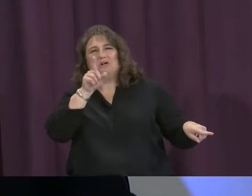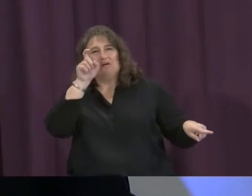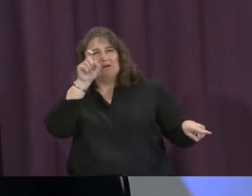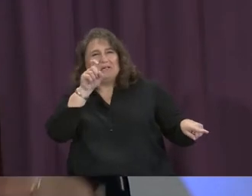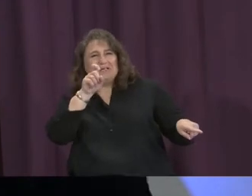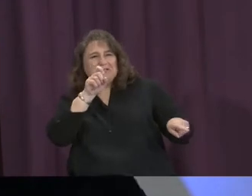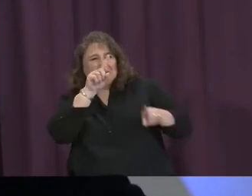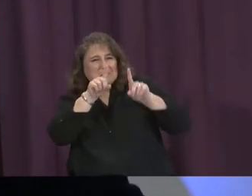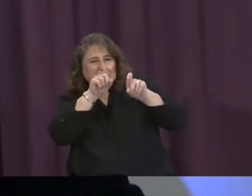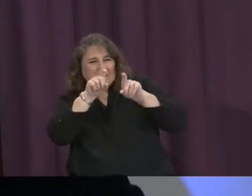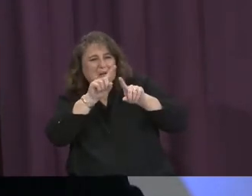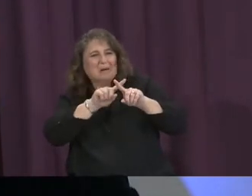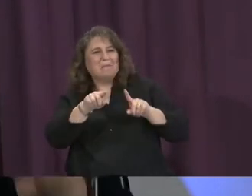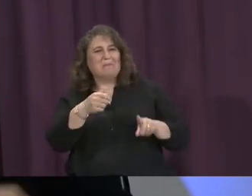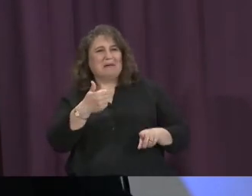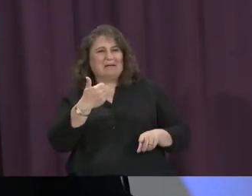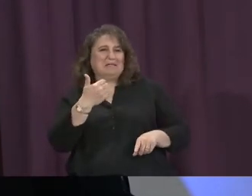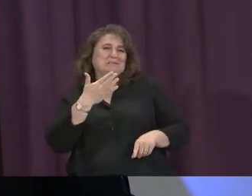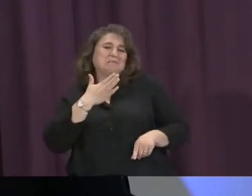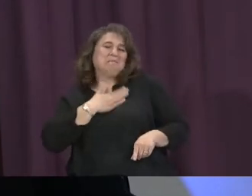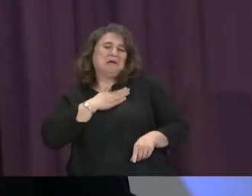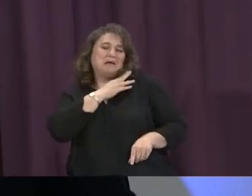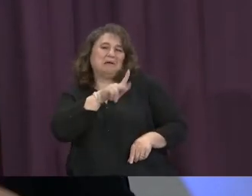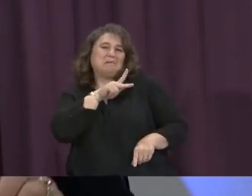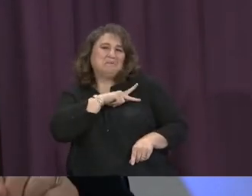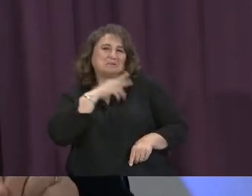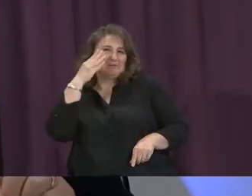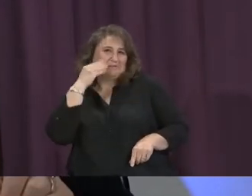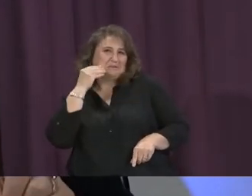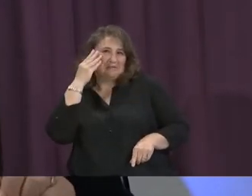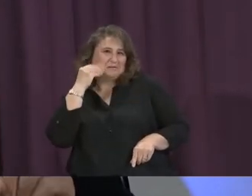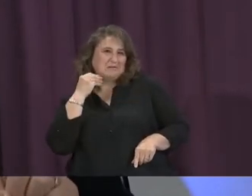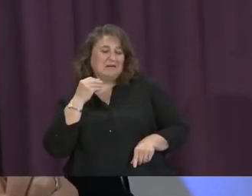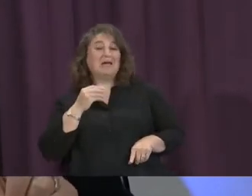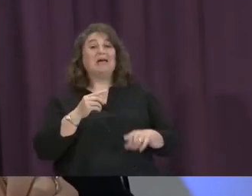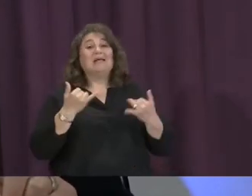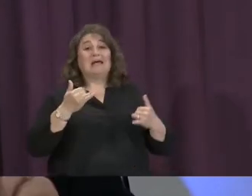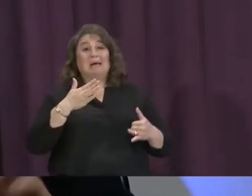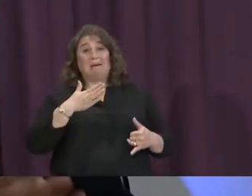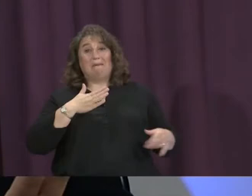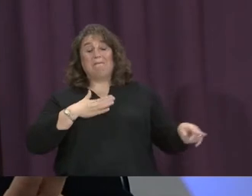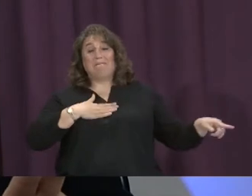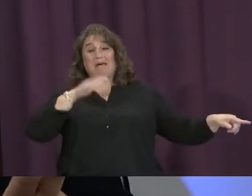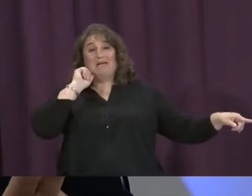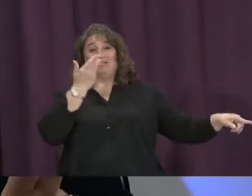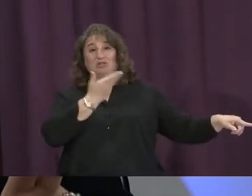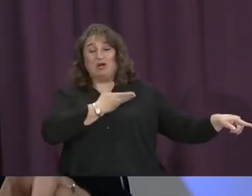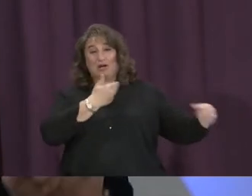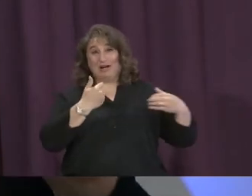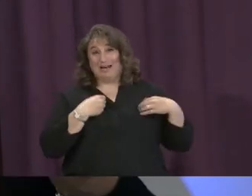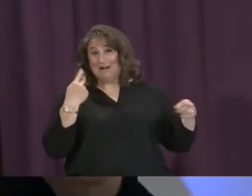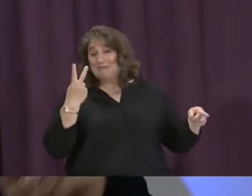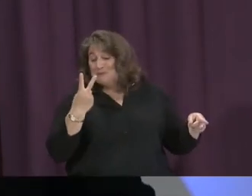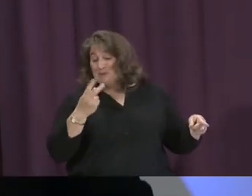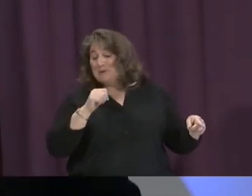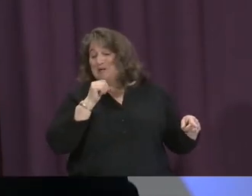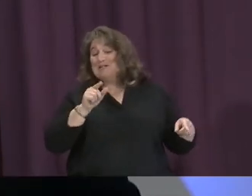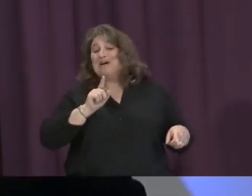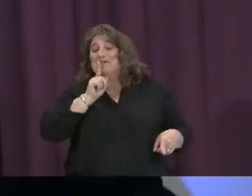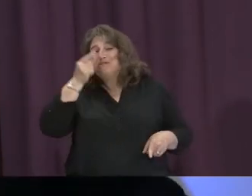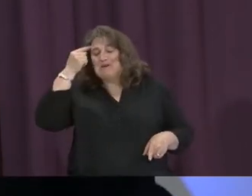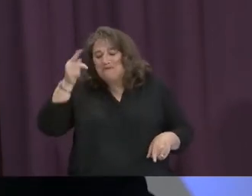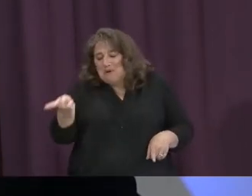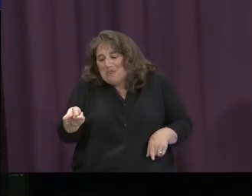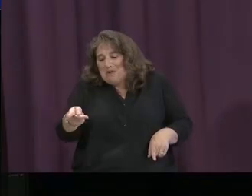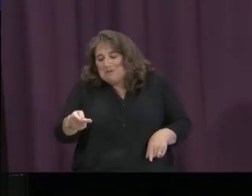maybe that's just from a personal preference. Mm-hmm. Okay. Now I have children, I have daughters too, so I'm not sure. Uh-huh. Now,